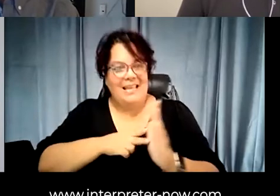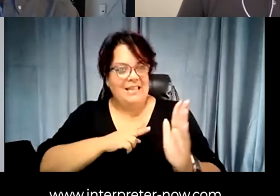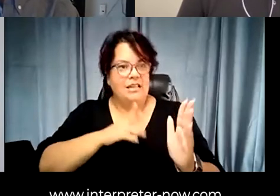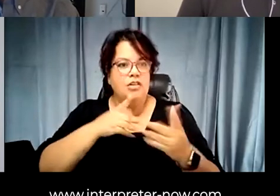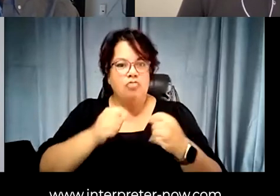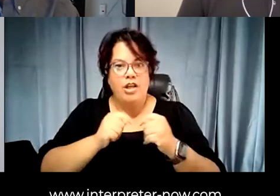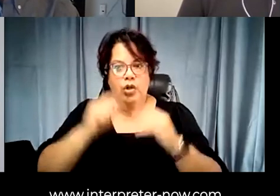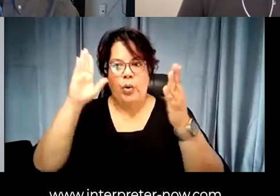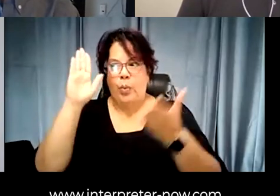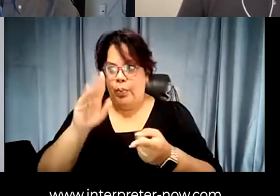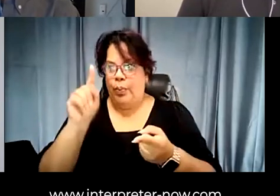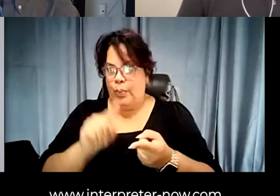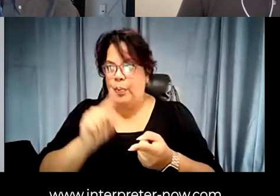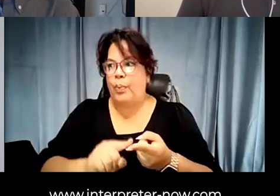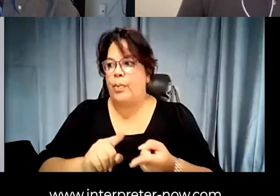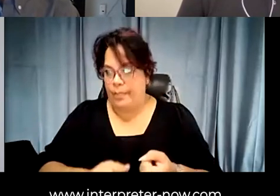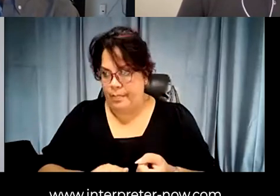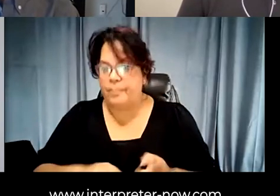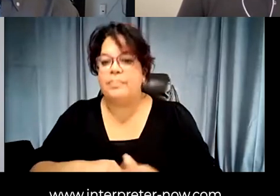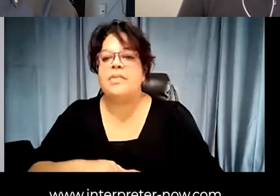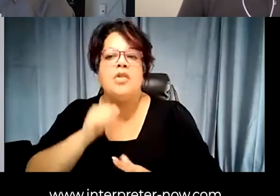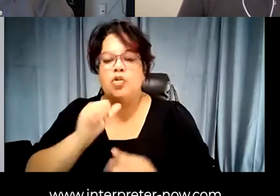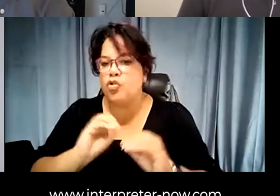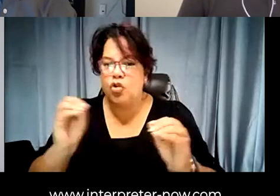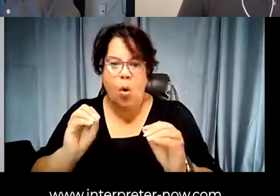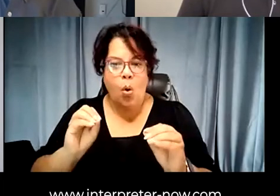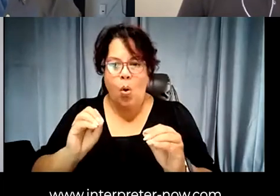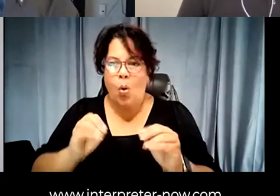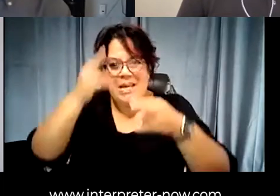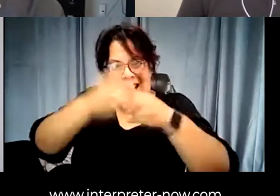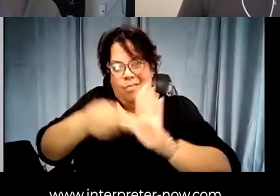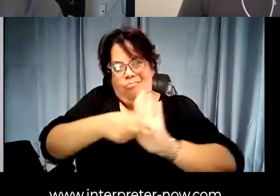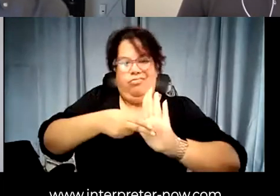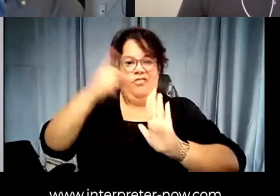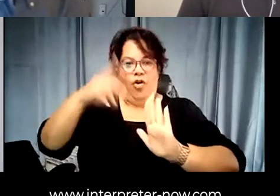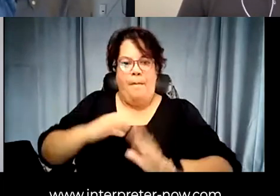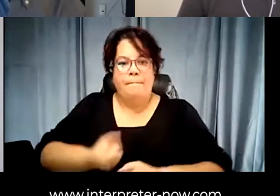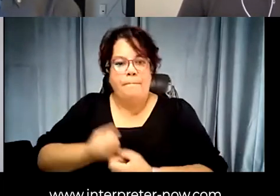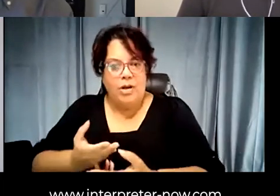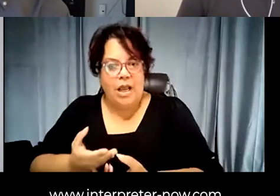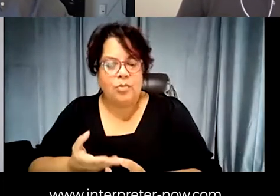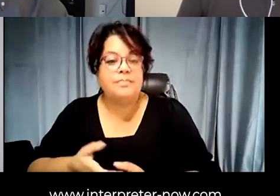culture is not it. It was never great. There is no badge for burnout. So let's stop wearing it.